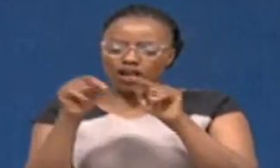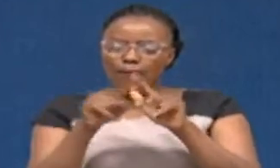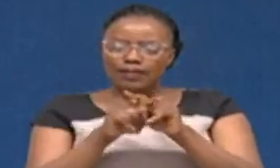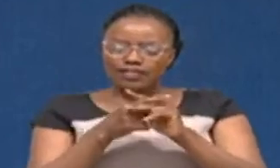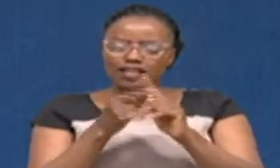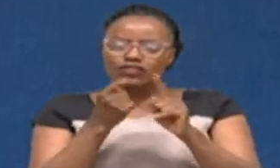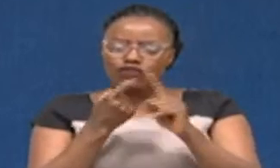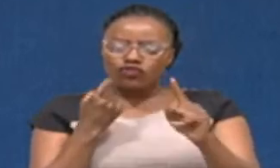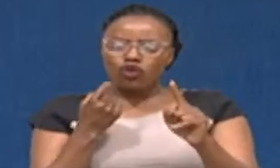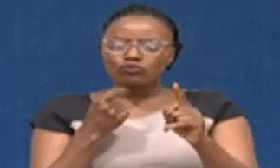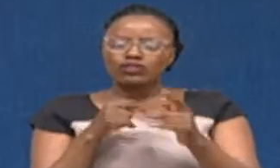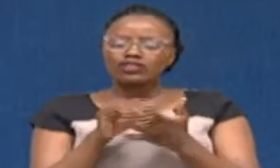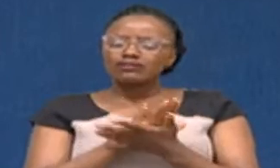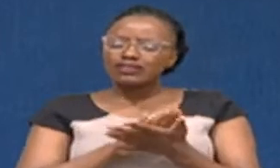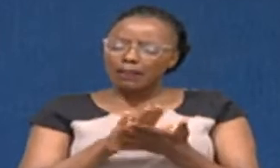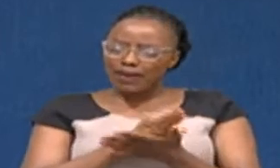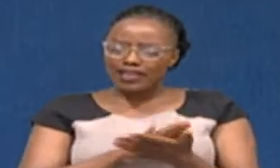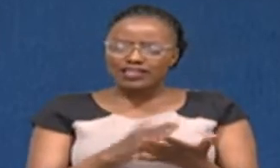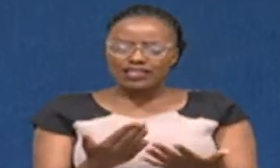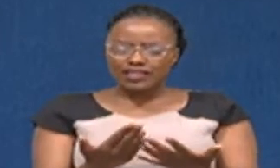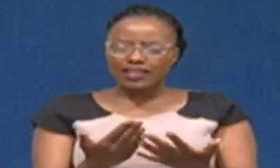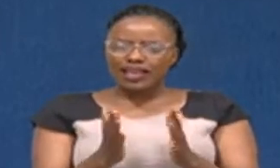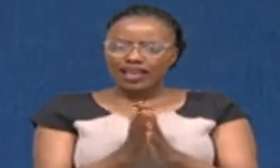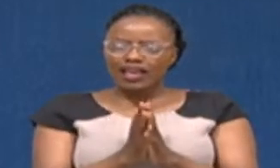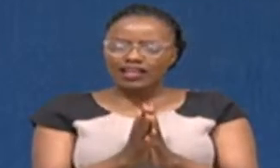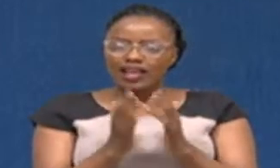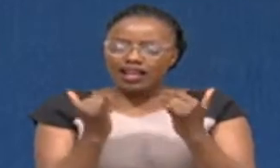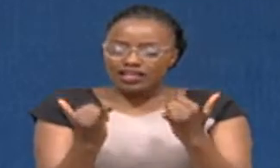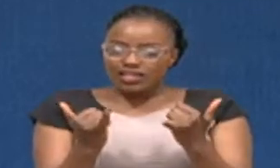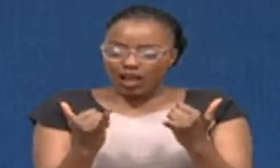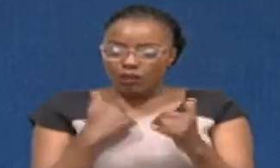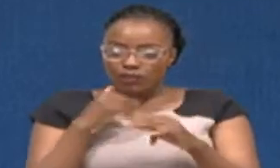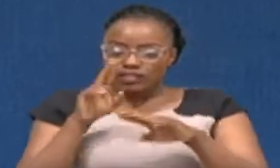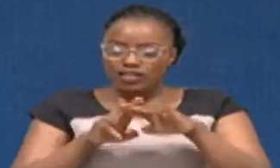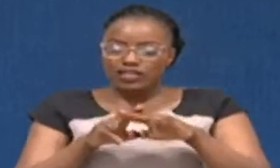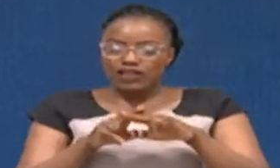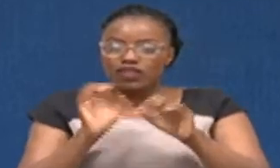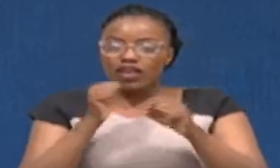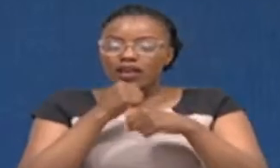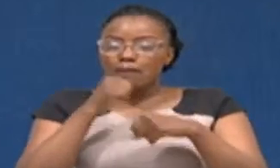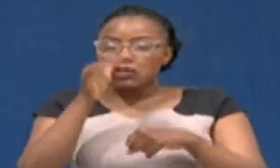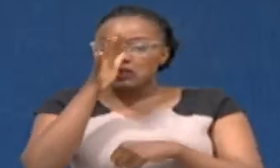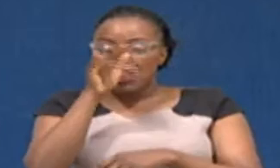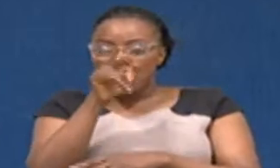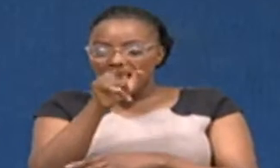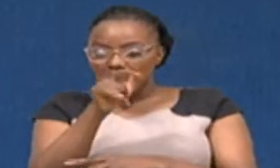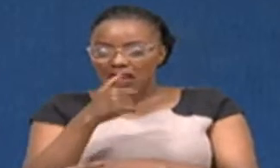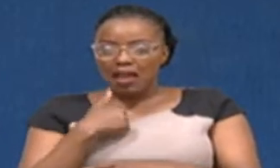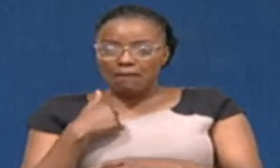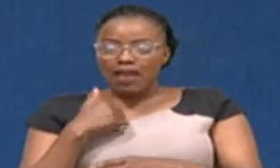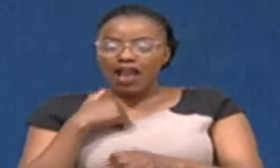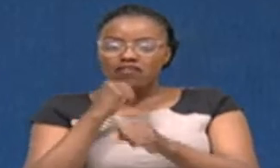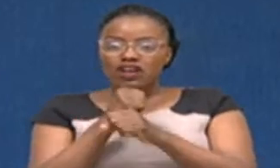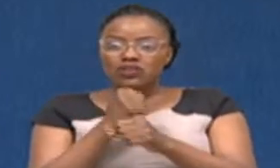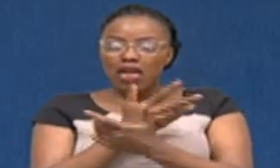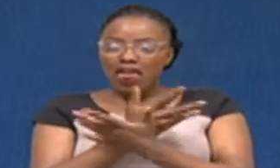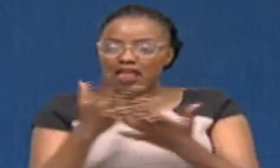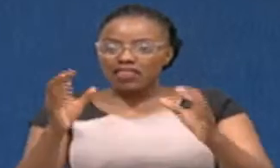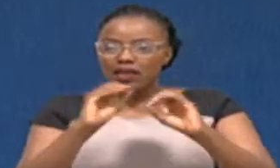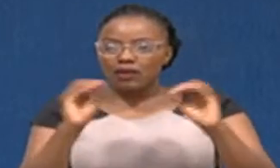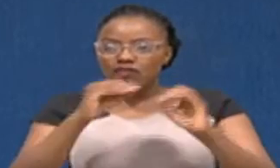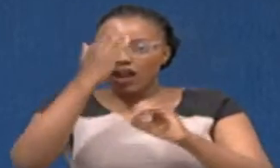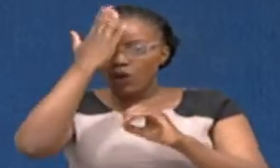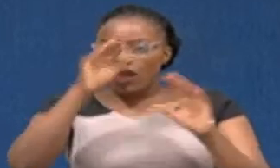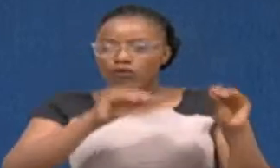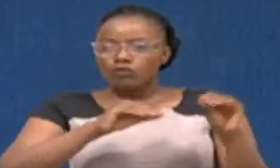from zero. Okay. And as I sit here now, I cannot cheat you that I have been able to do anything because I cannot